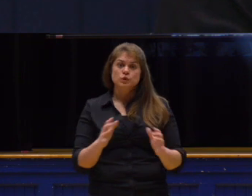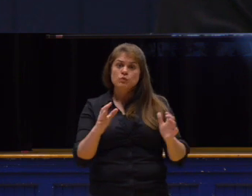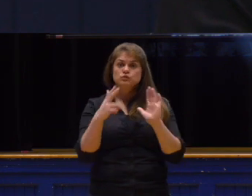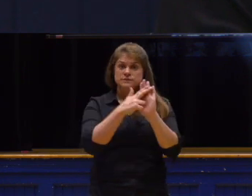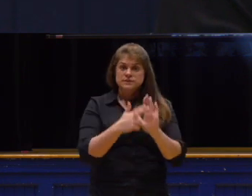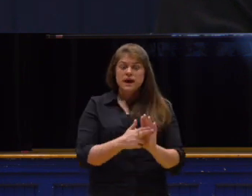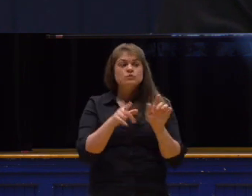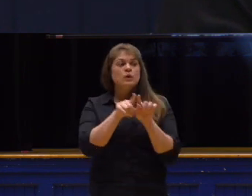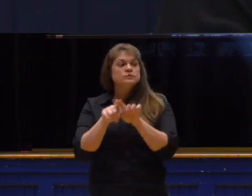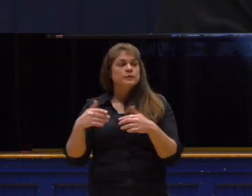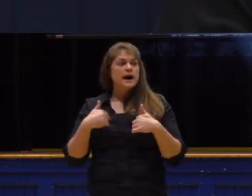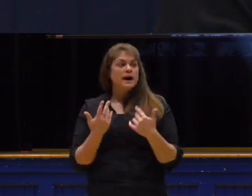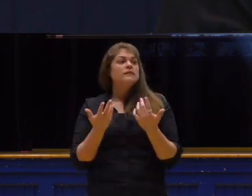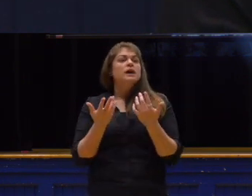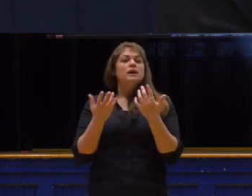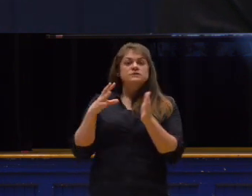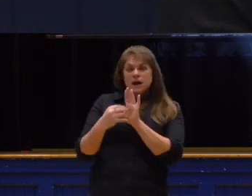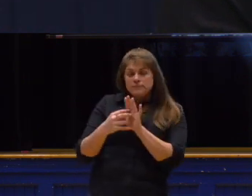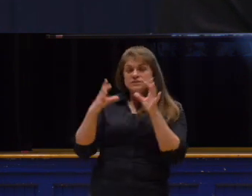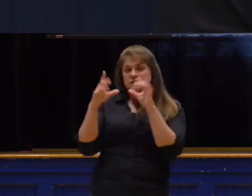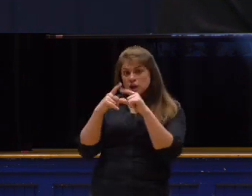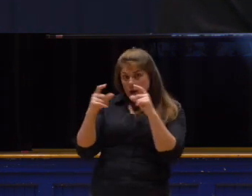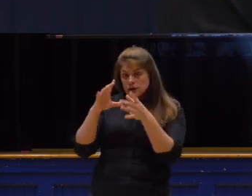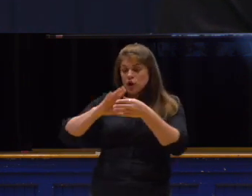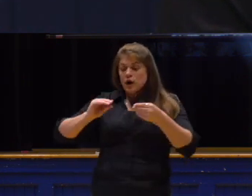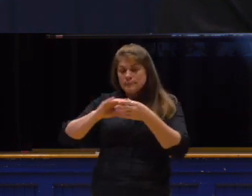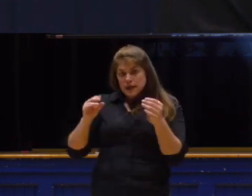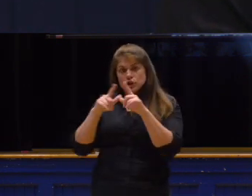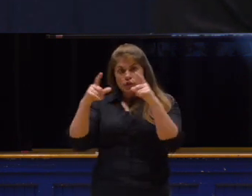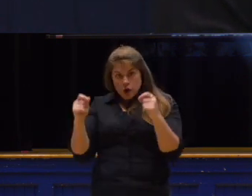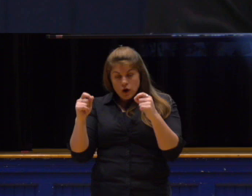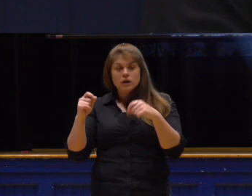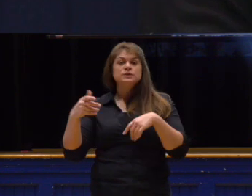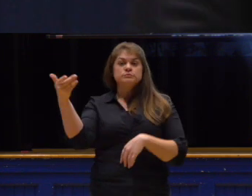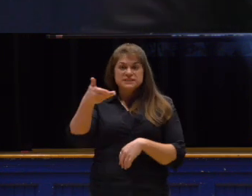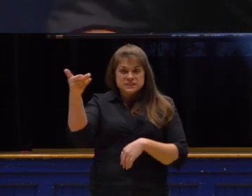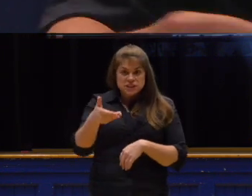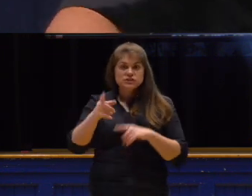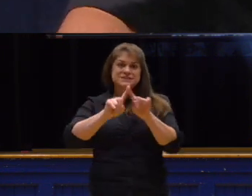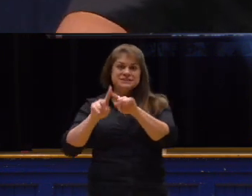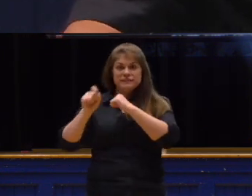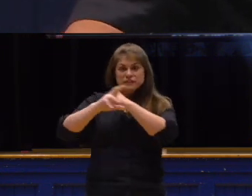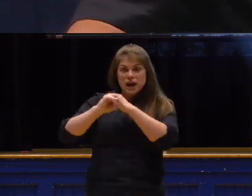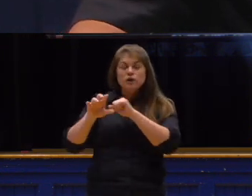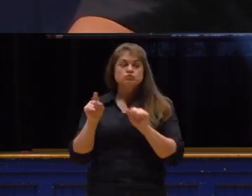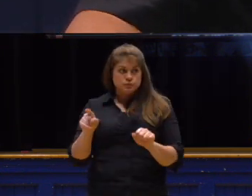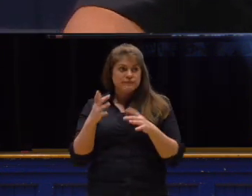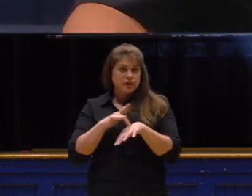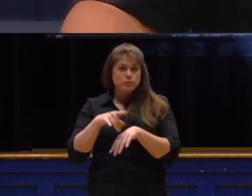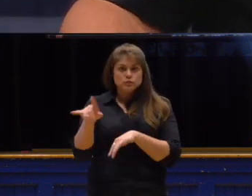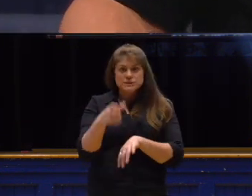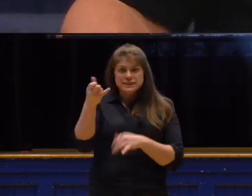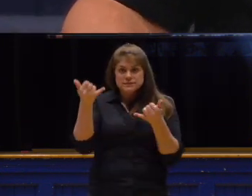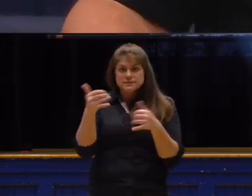we have copies of comment cards, contact us flyers, and the presentation that are available tonight. For the comment cards,